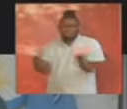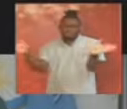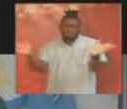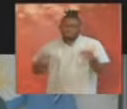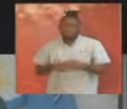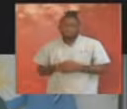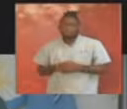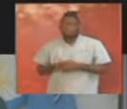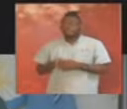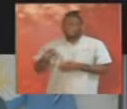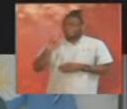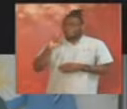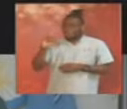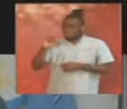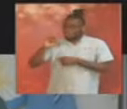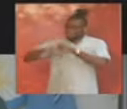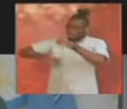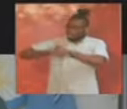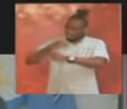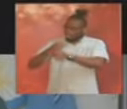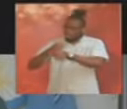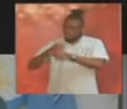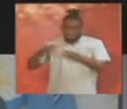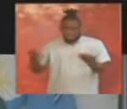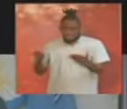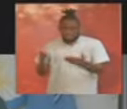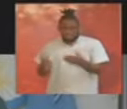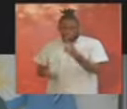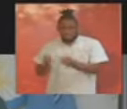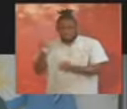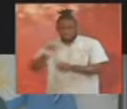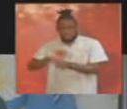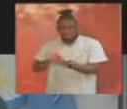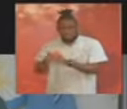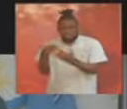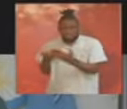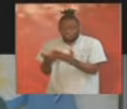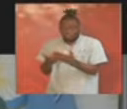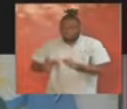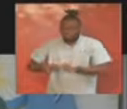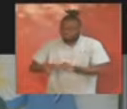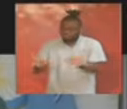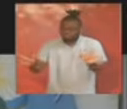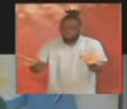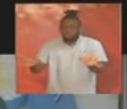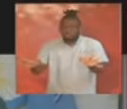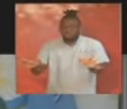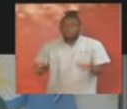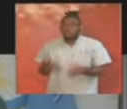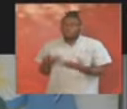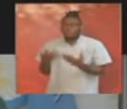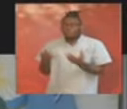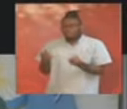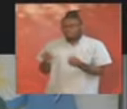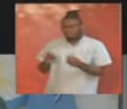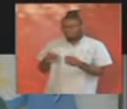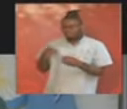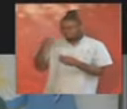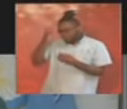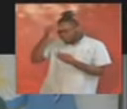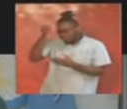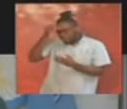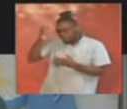outbreak of COVID-19 in Trinidad and Tobago, I would like to share the statistics for us in Tobago